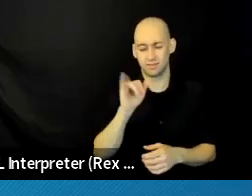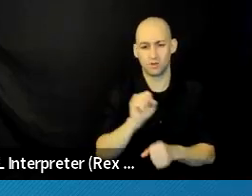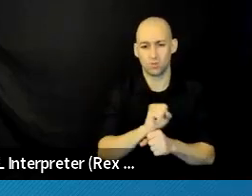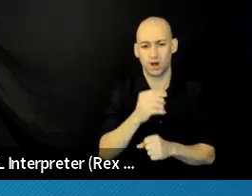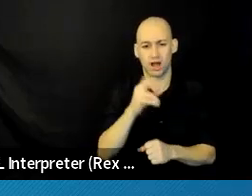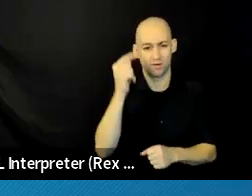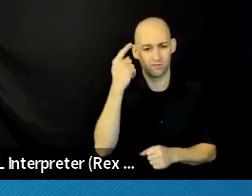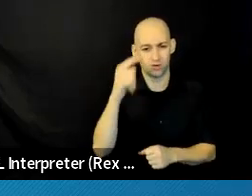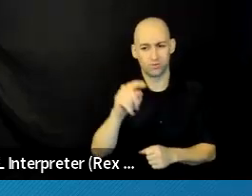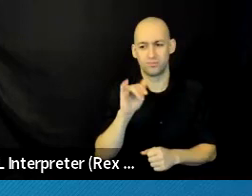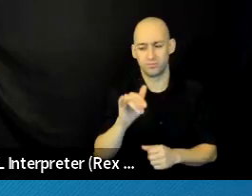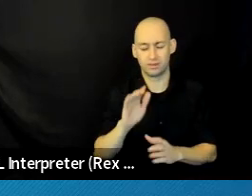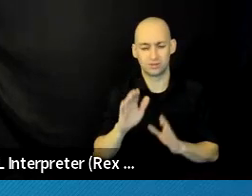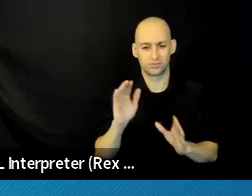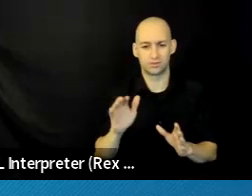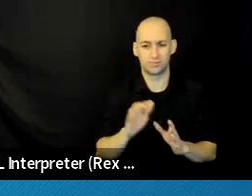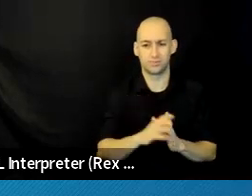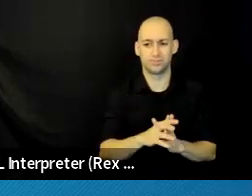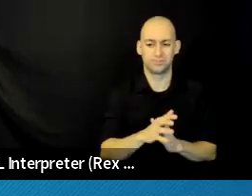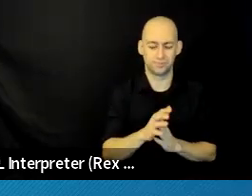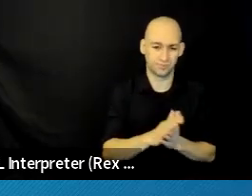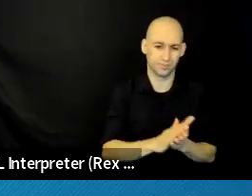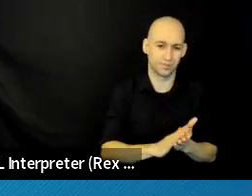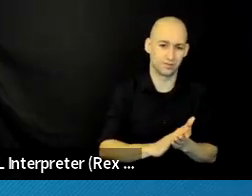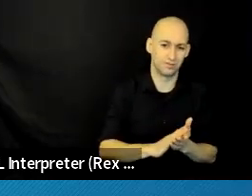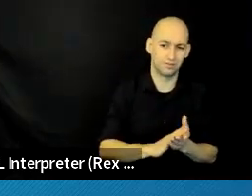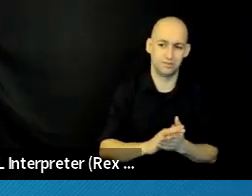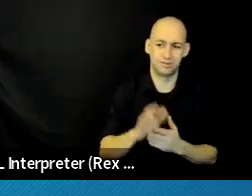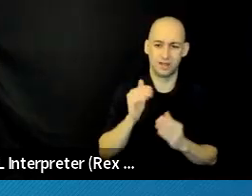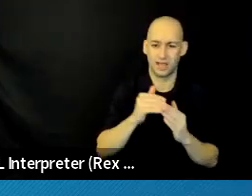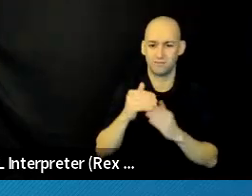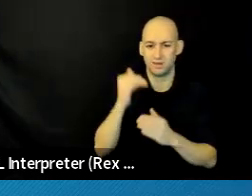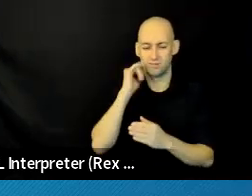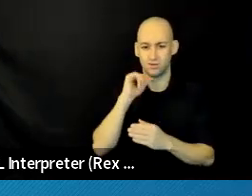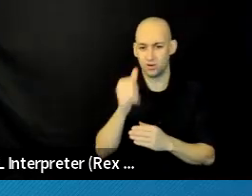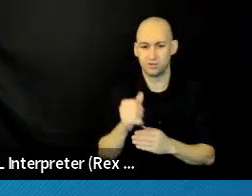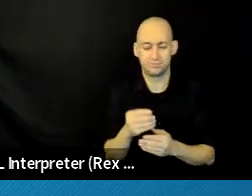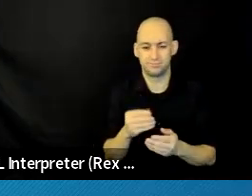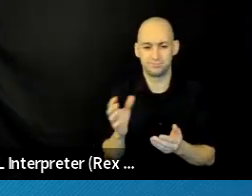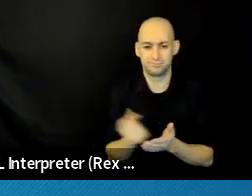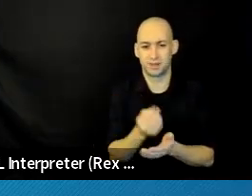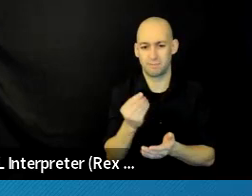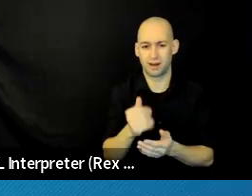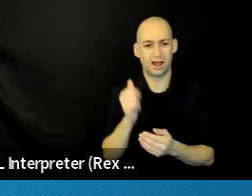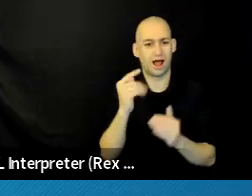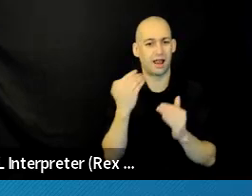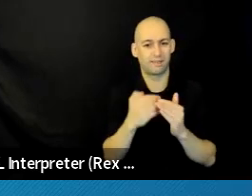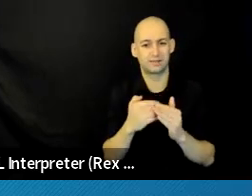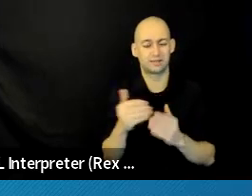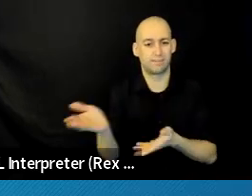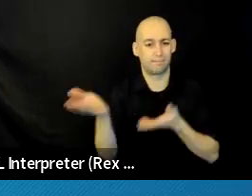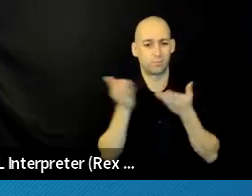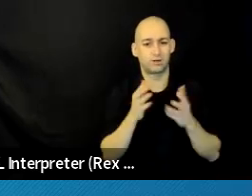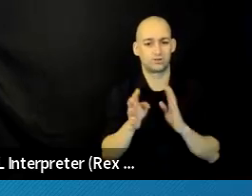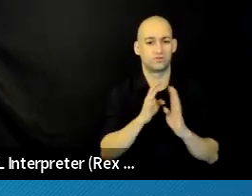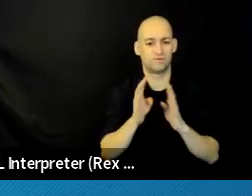the Catskill, that's, drive a lot of traffic. And it brings, even if you don't make a dime off of it, at least it's bringing traffic in. Right. So, and